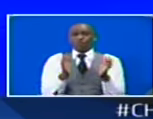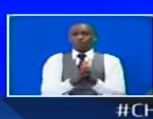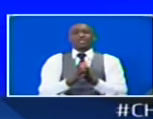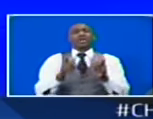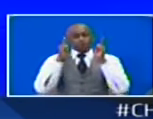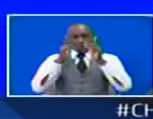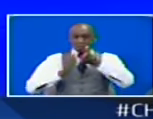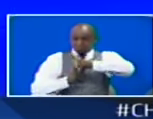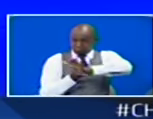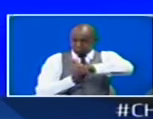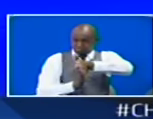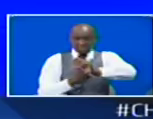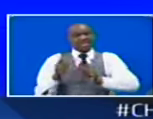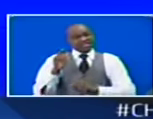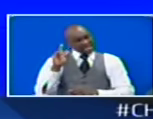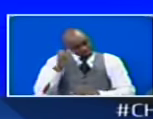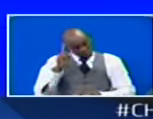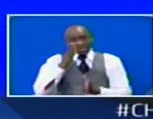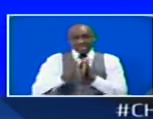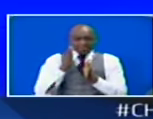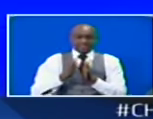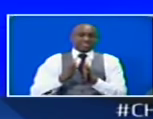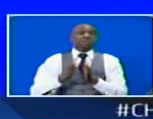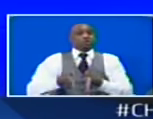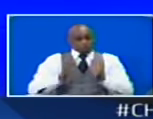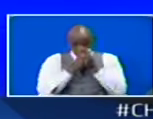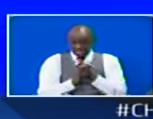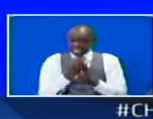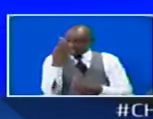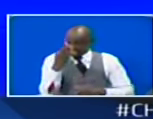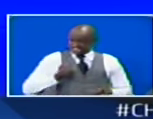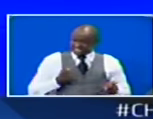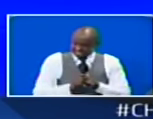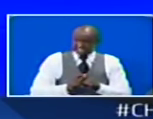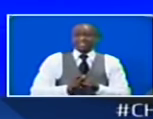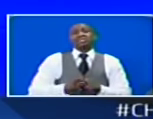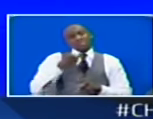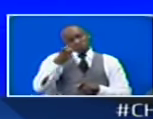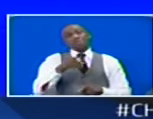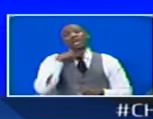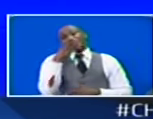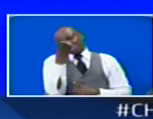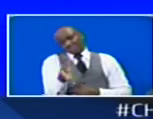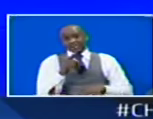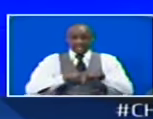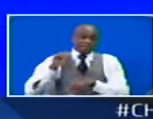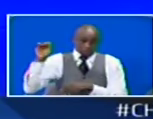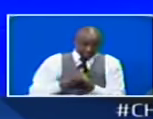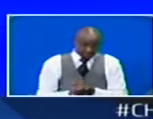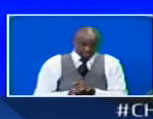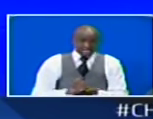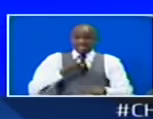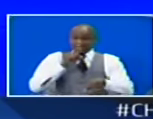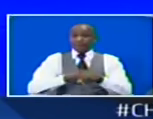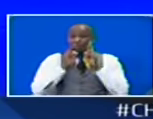a trailer along the Nairobi-Naivasha highway. The three were among the 20 people who died in the early morning crash. And as Raquel